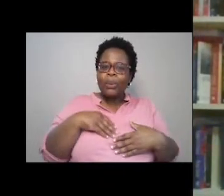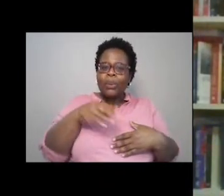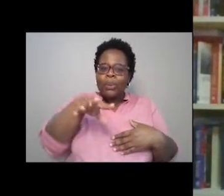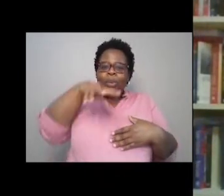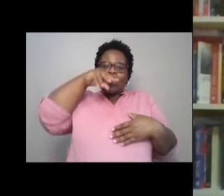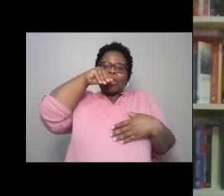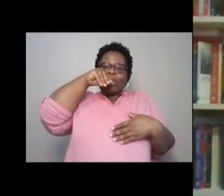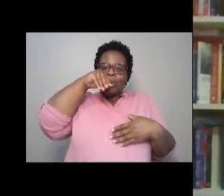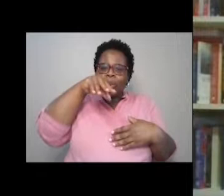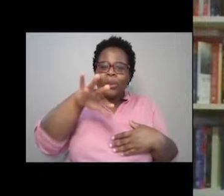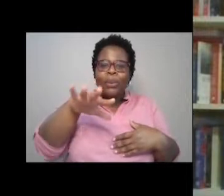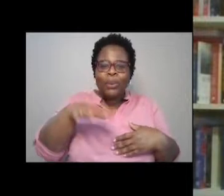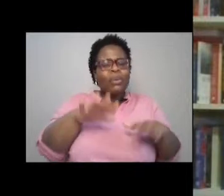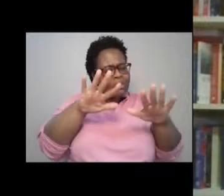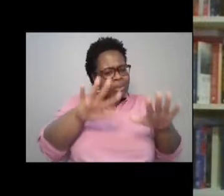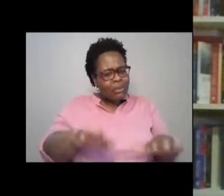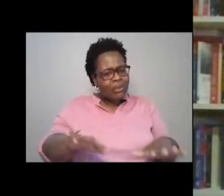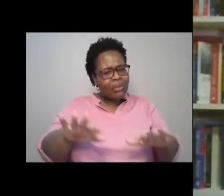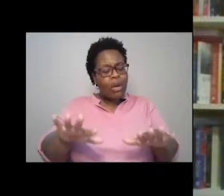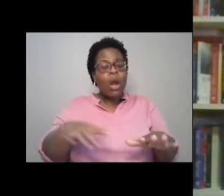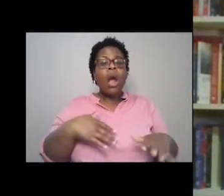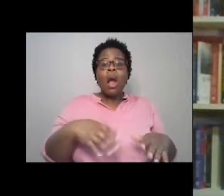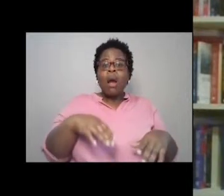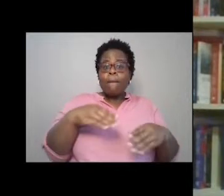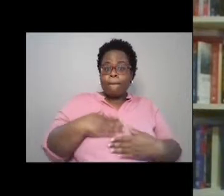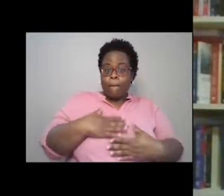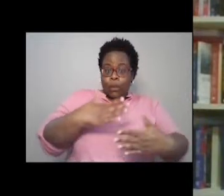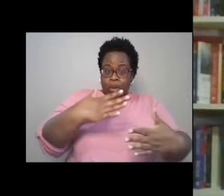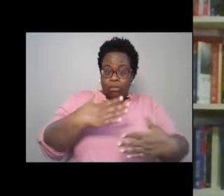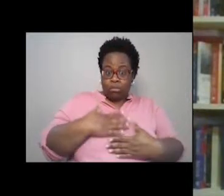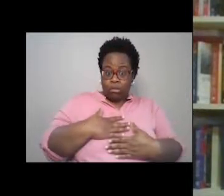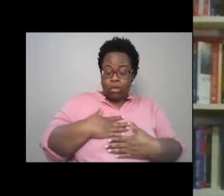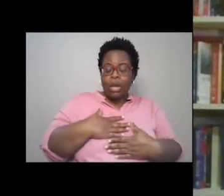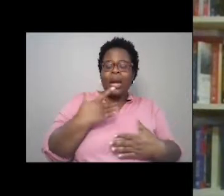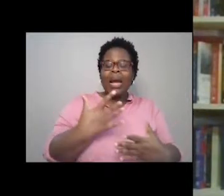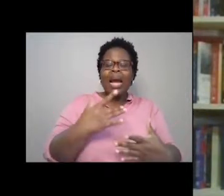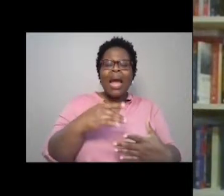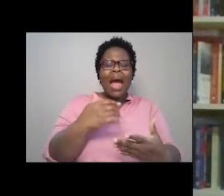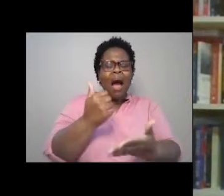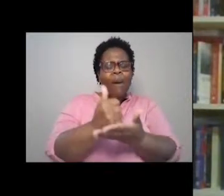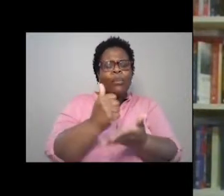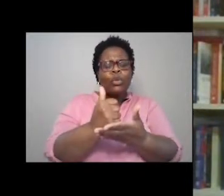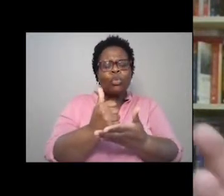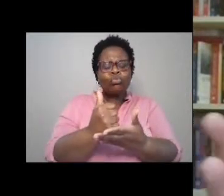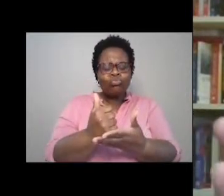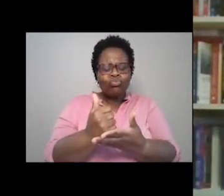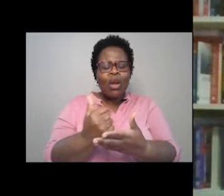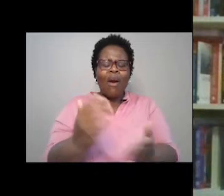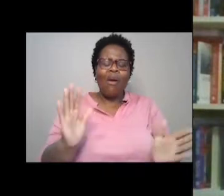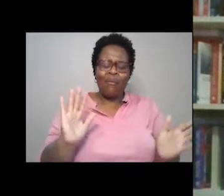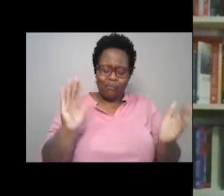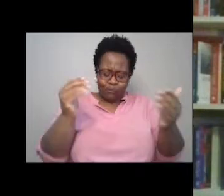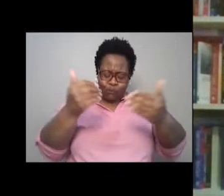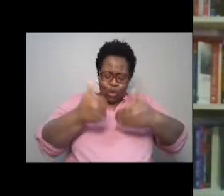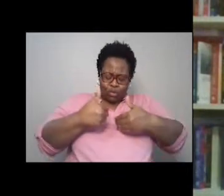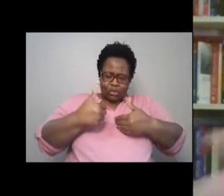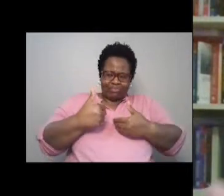breathing is what connects us to our internal resources. And so